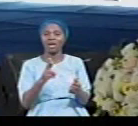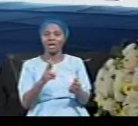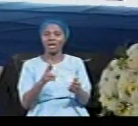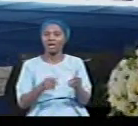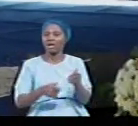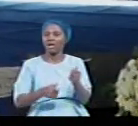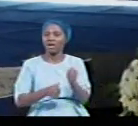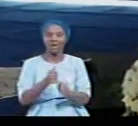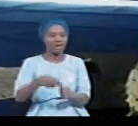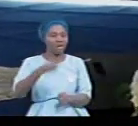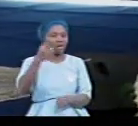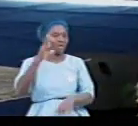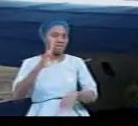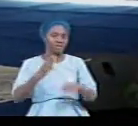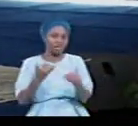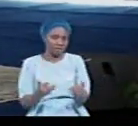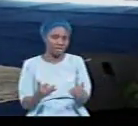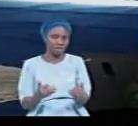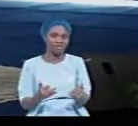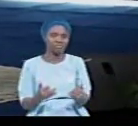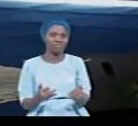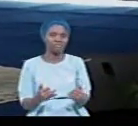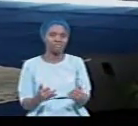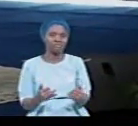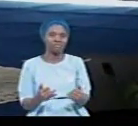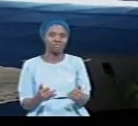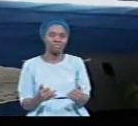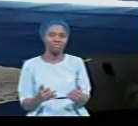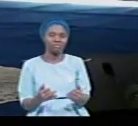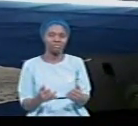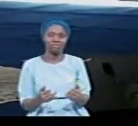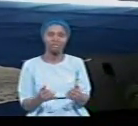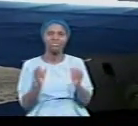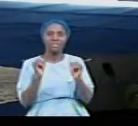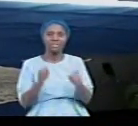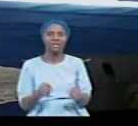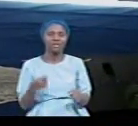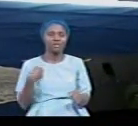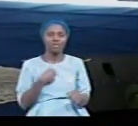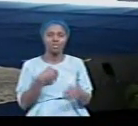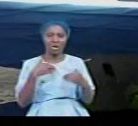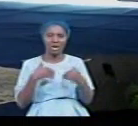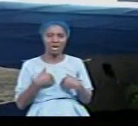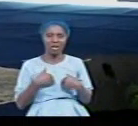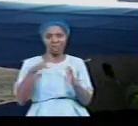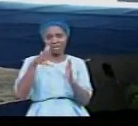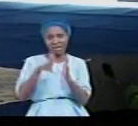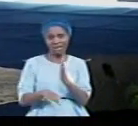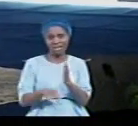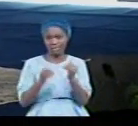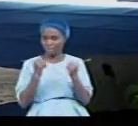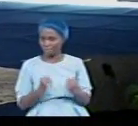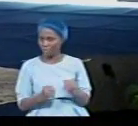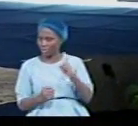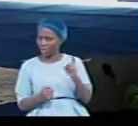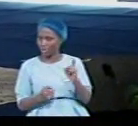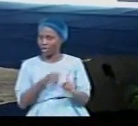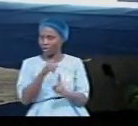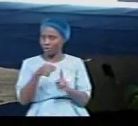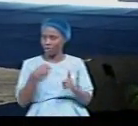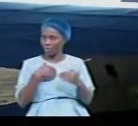gospel. Can we have less power when we have greater challenge and